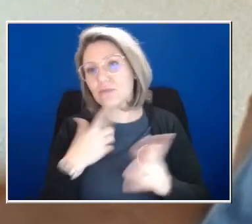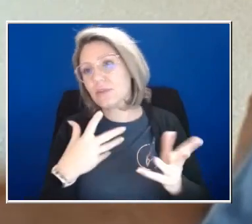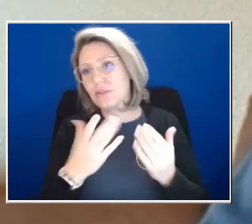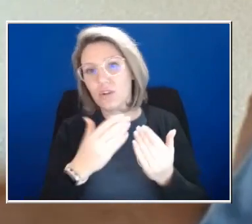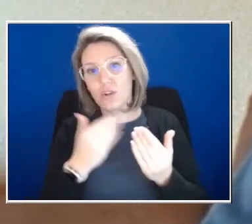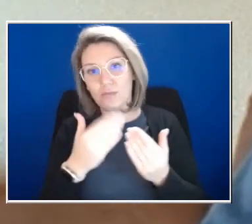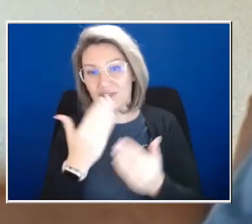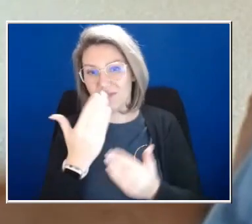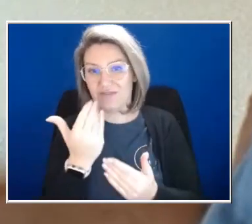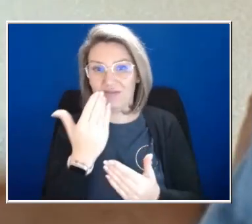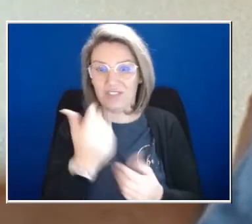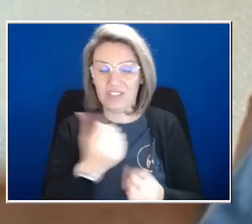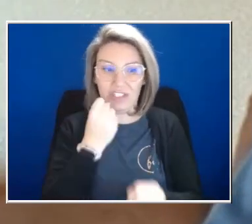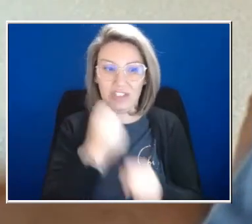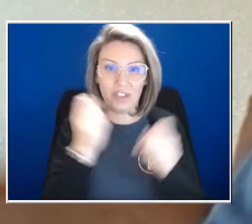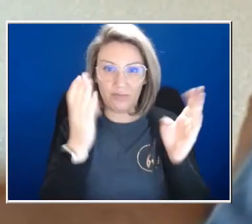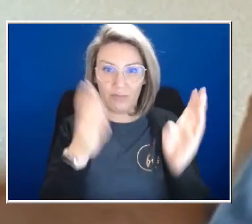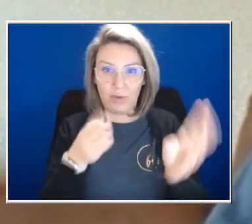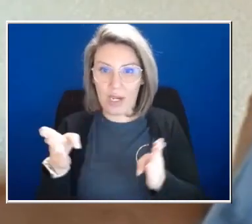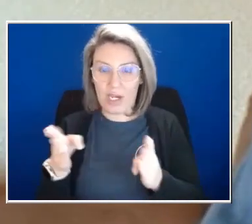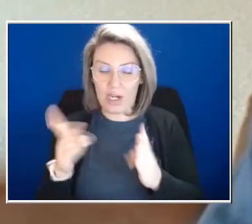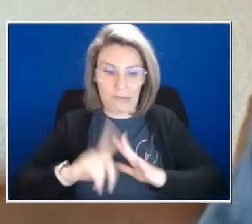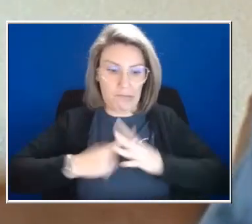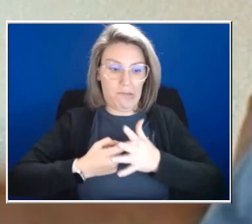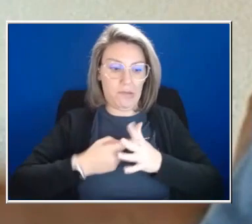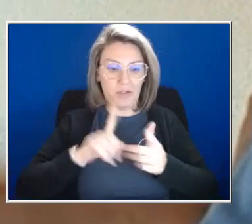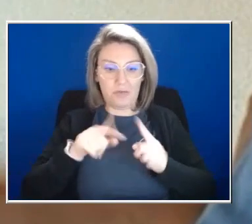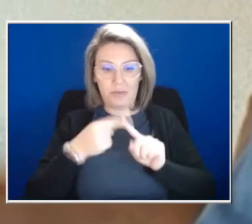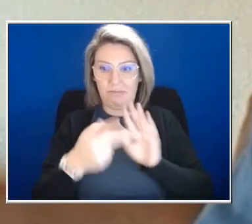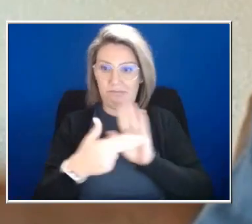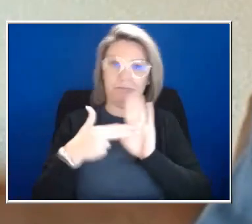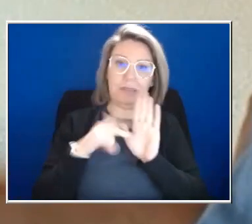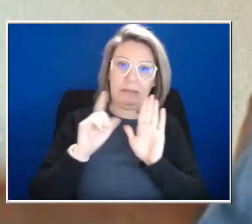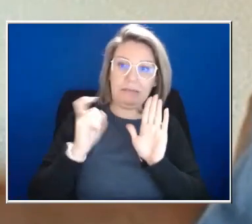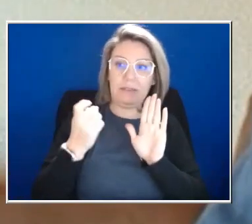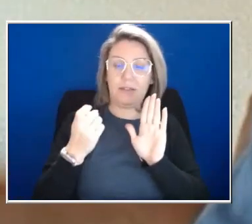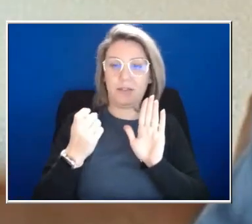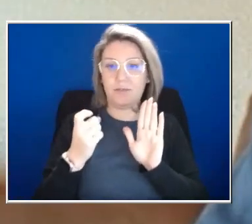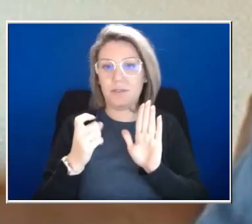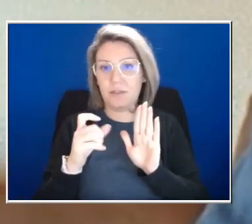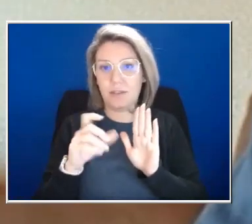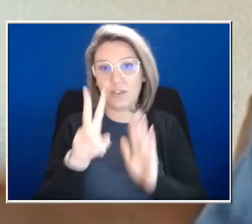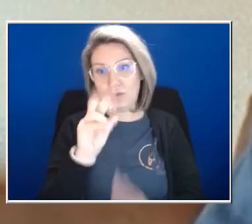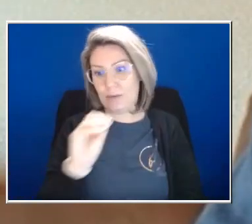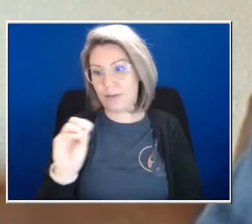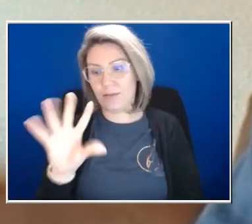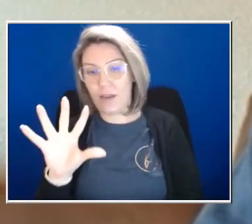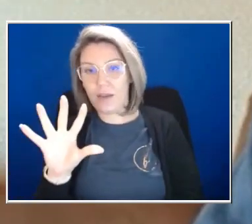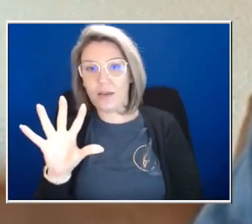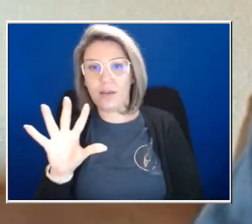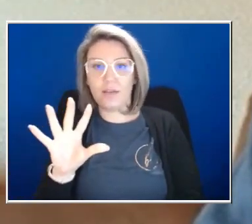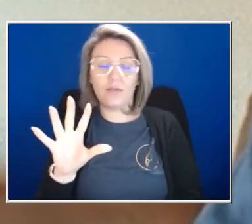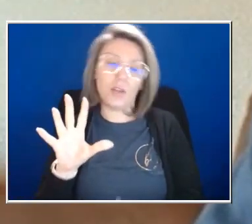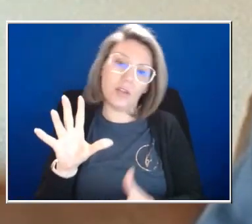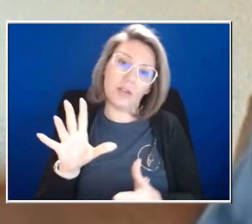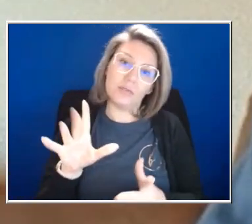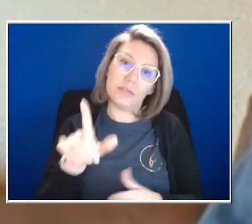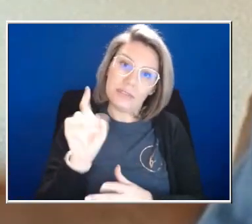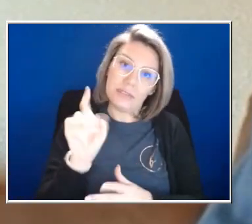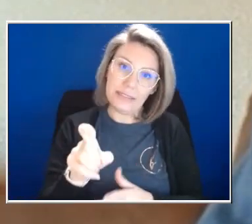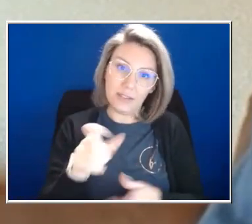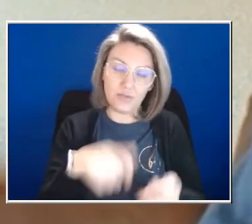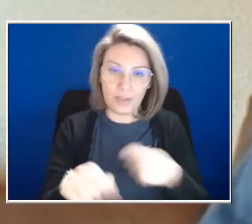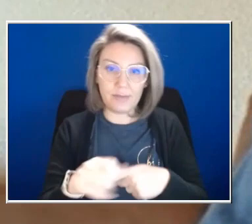to prepare for this, because they told me initially when I first diagnosed in 2005 that, you know, I was on the road to a transplant. I was going to need one, you